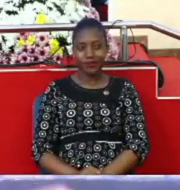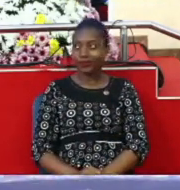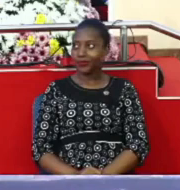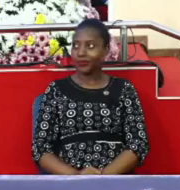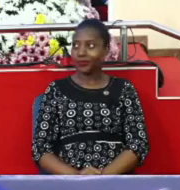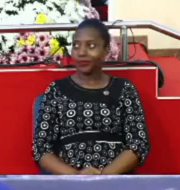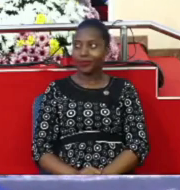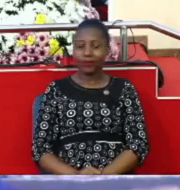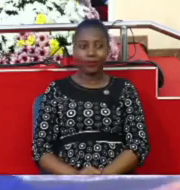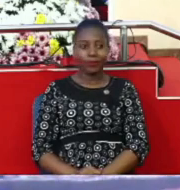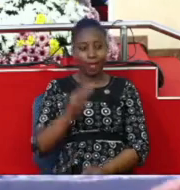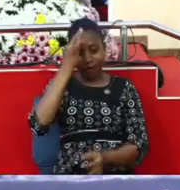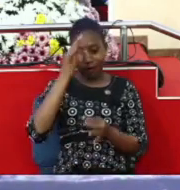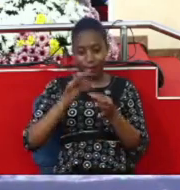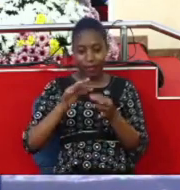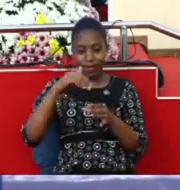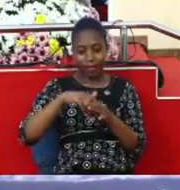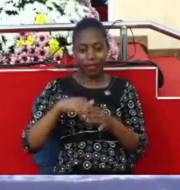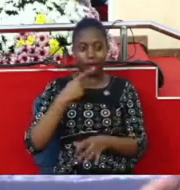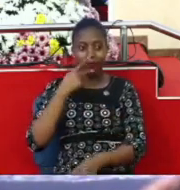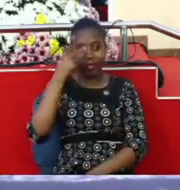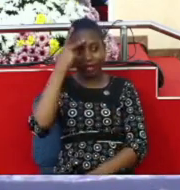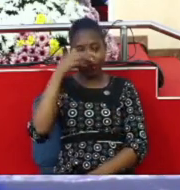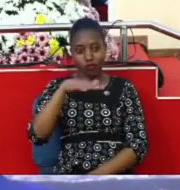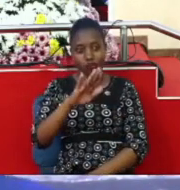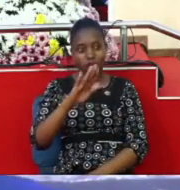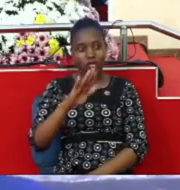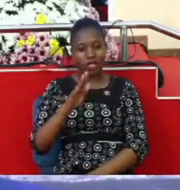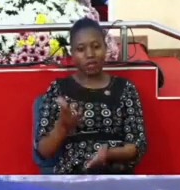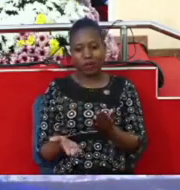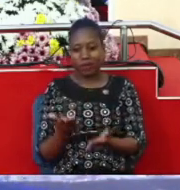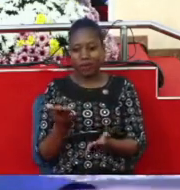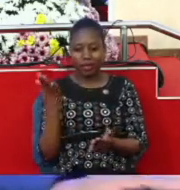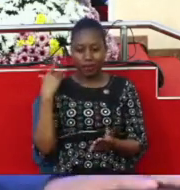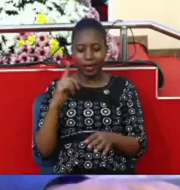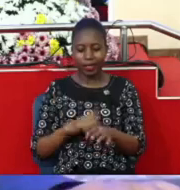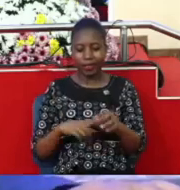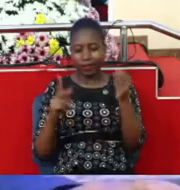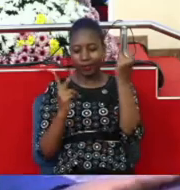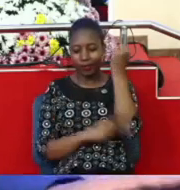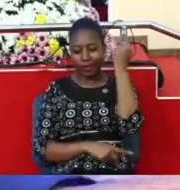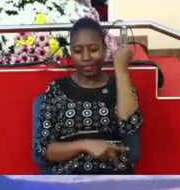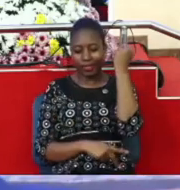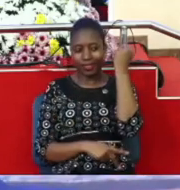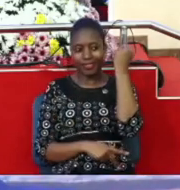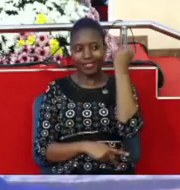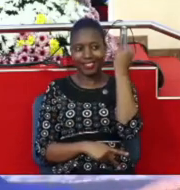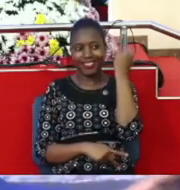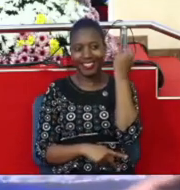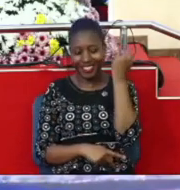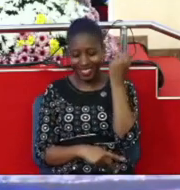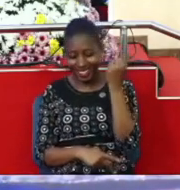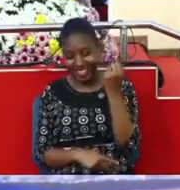Faith in your parents. Imani ndani ya wazazi. Even when they were punishing you like you are a neighbor's child. Wakati walikuwa na kuadhibu kama wewe